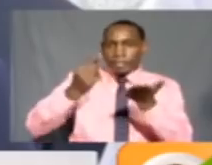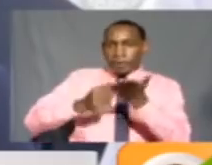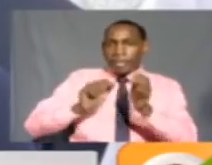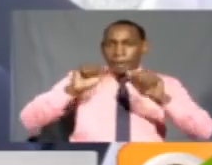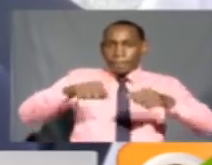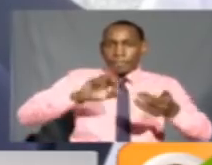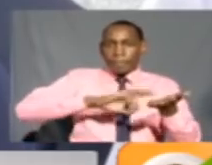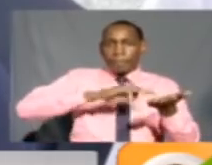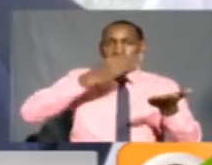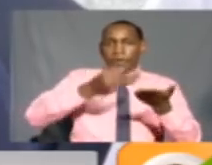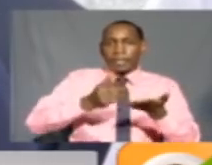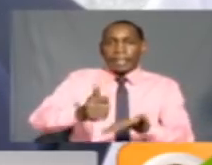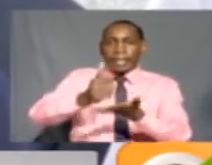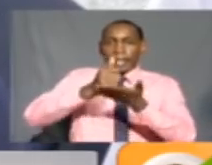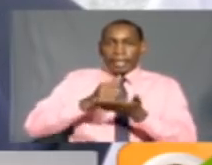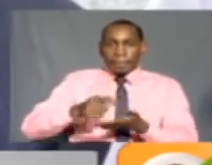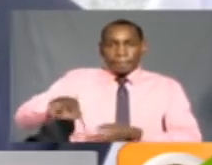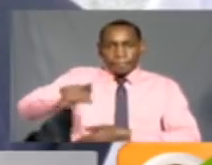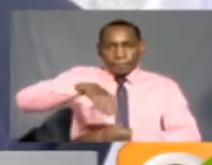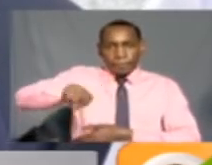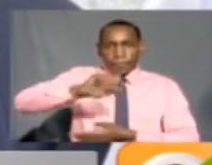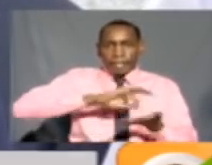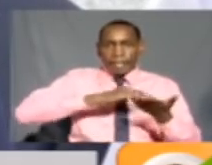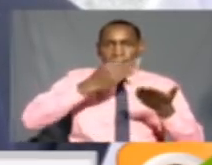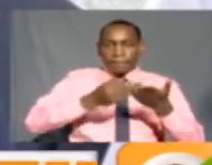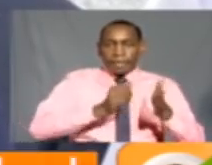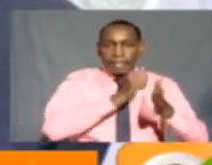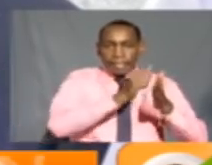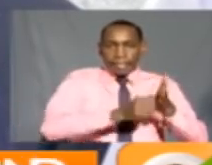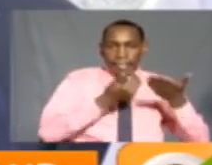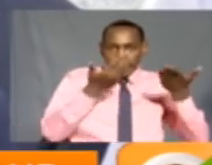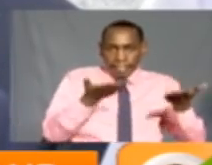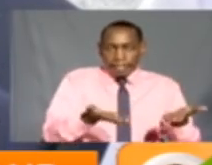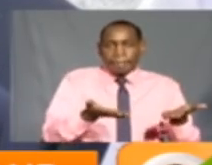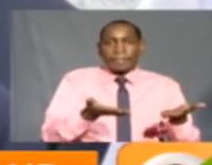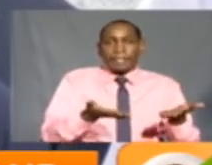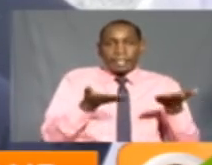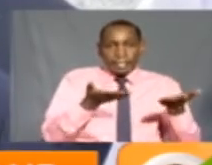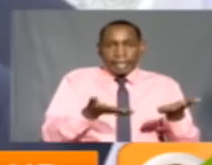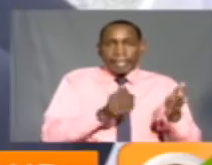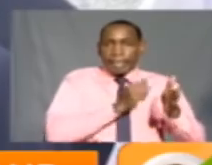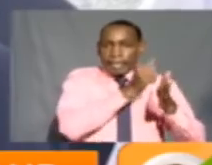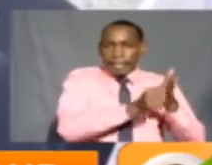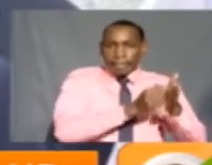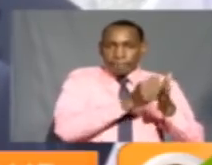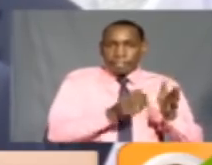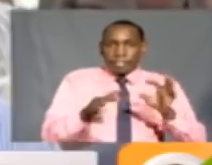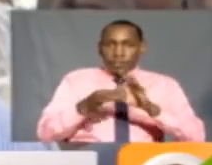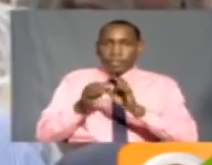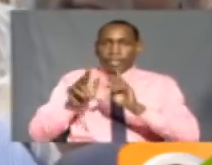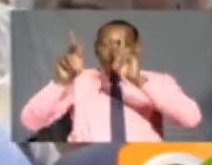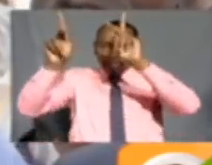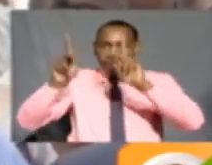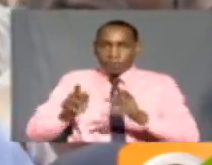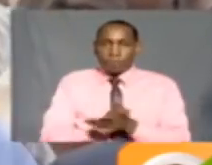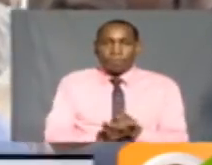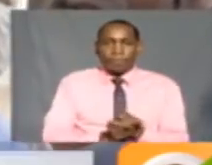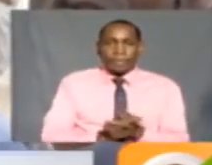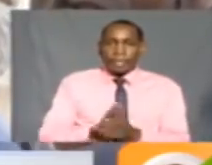fund and help us fund this leg now from Naivasha to Kisumu.